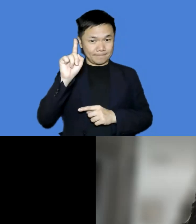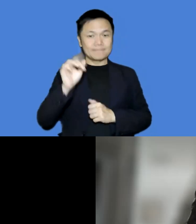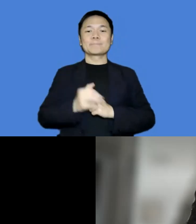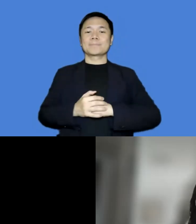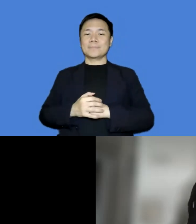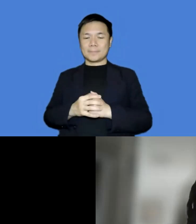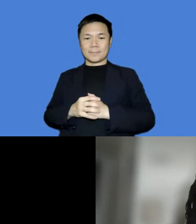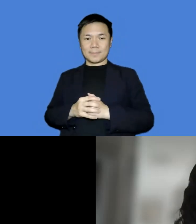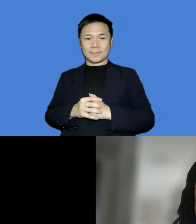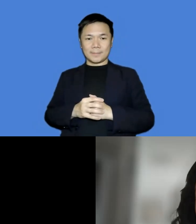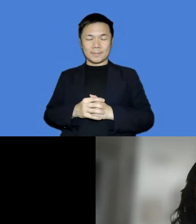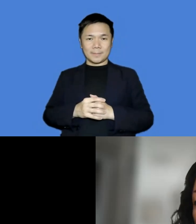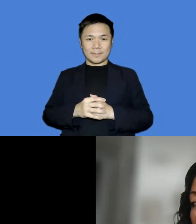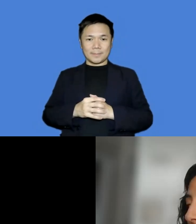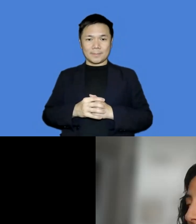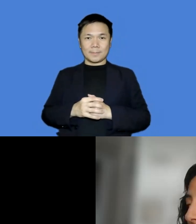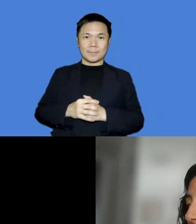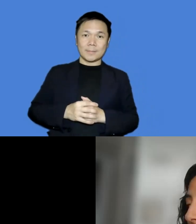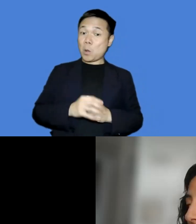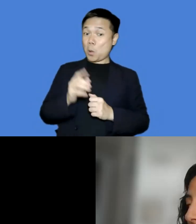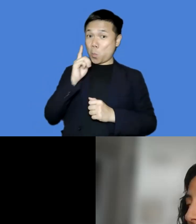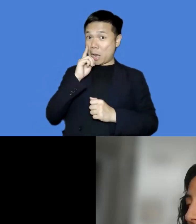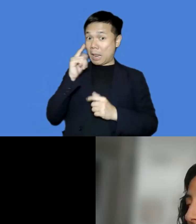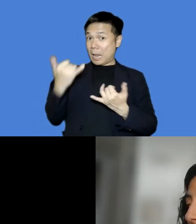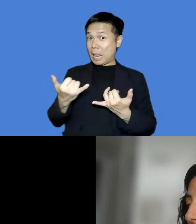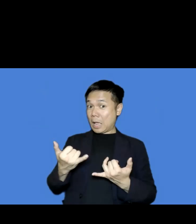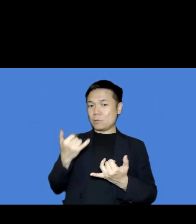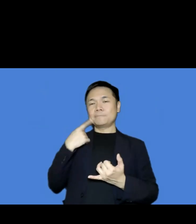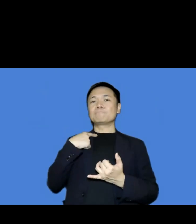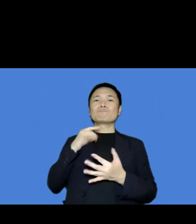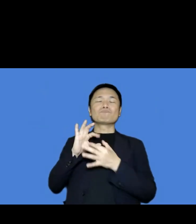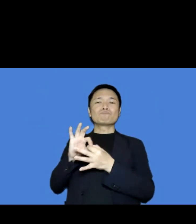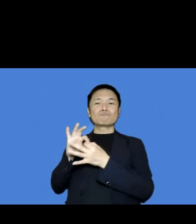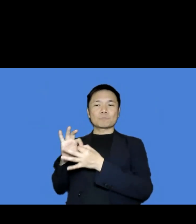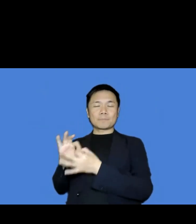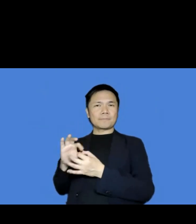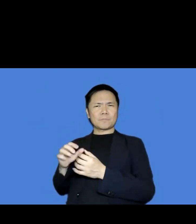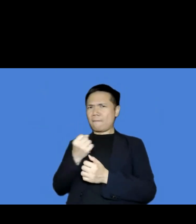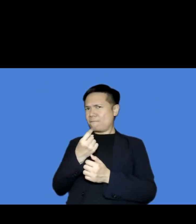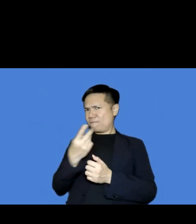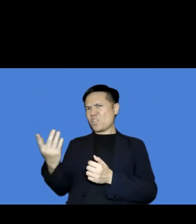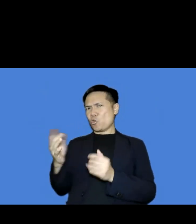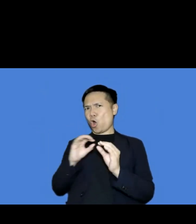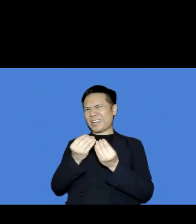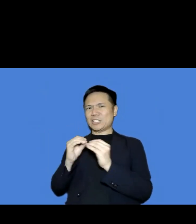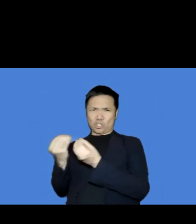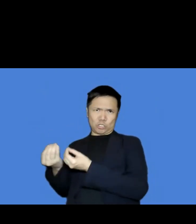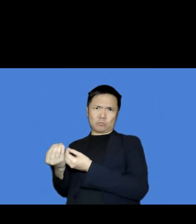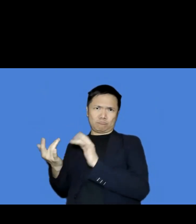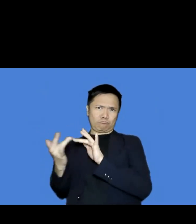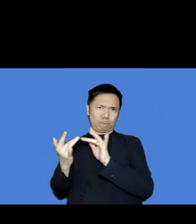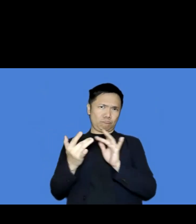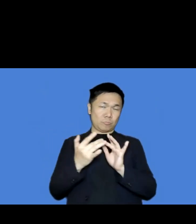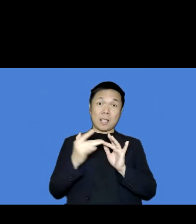We are actually in touch with several organizations,